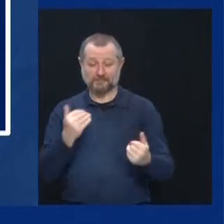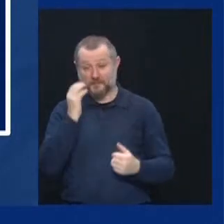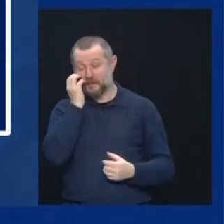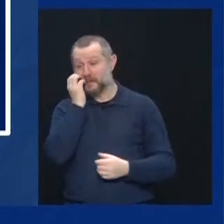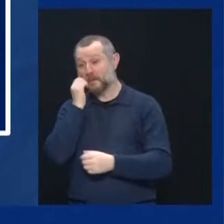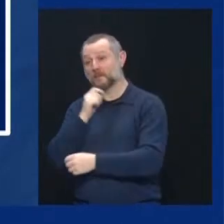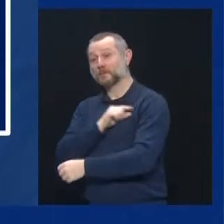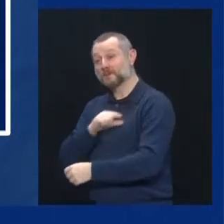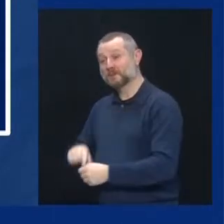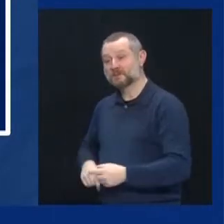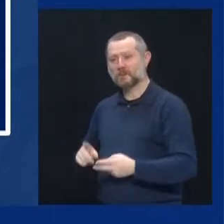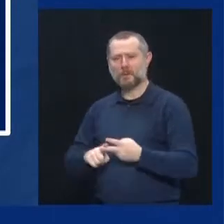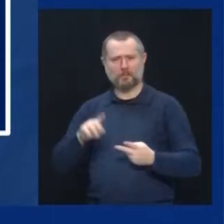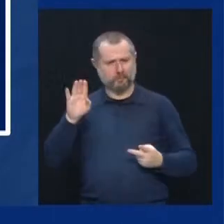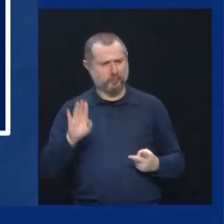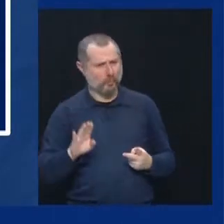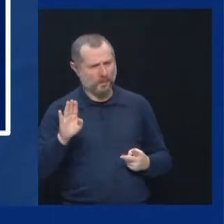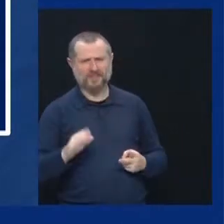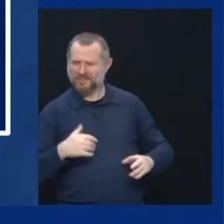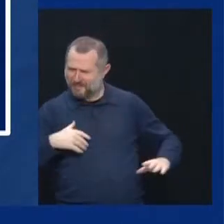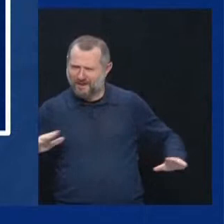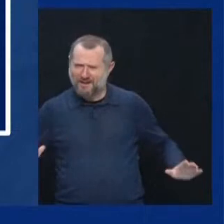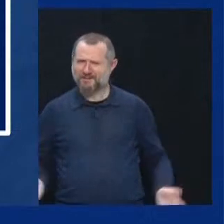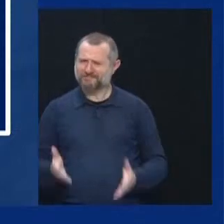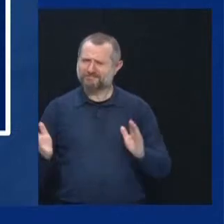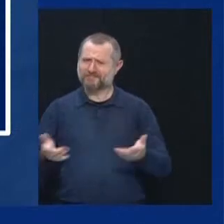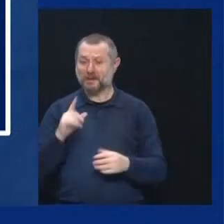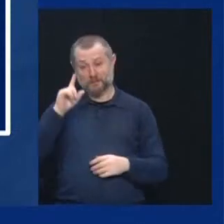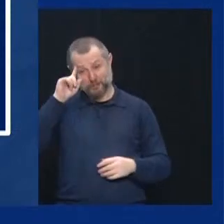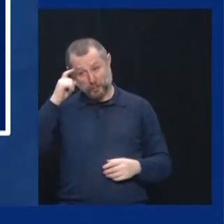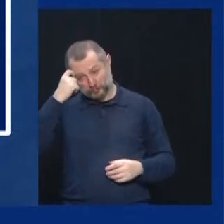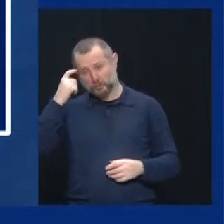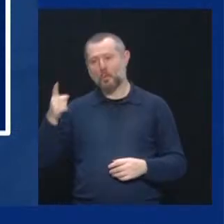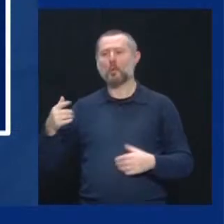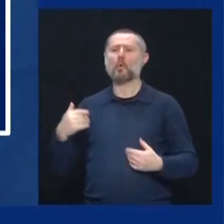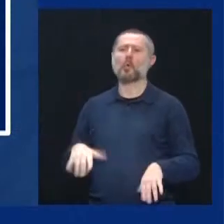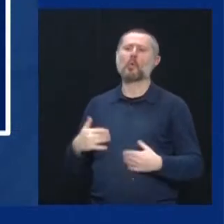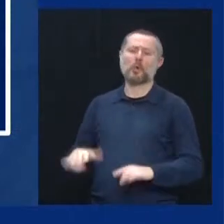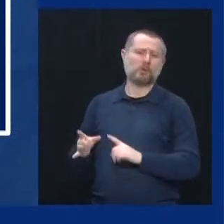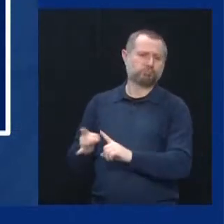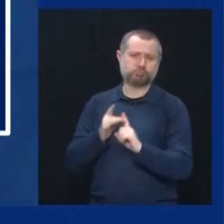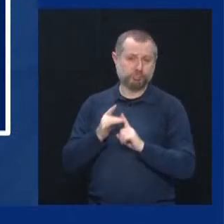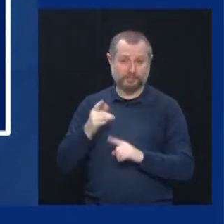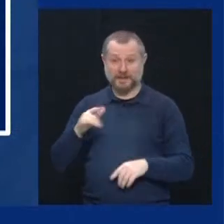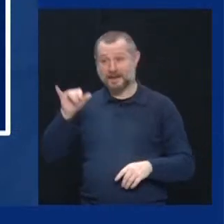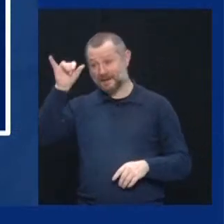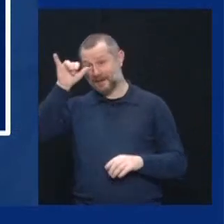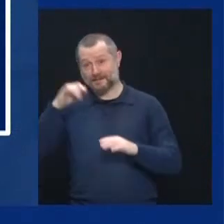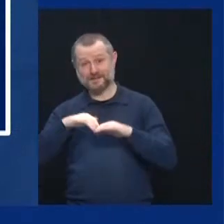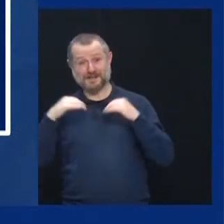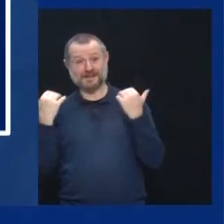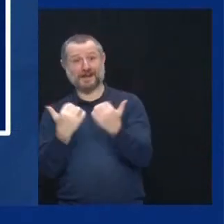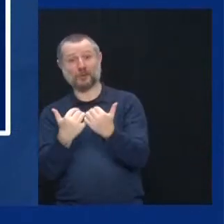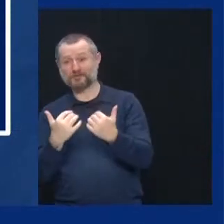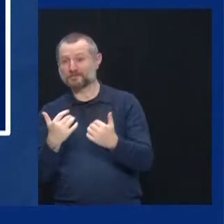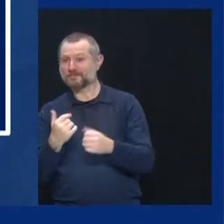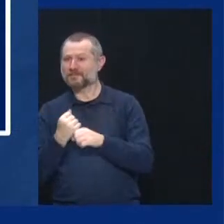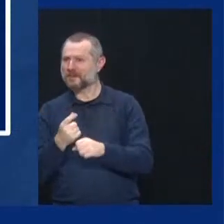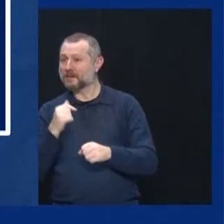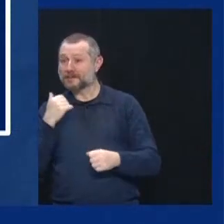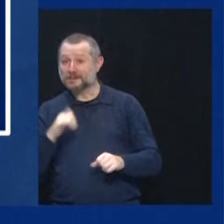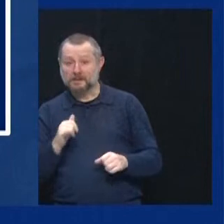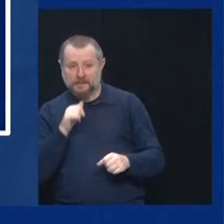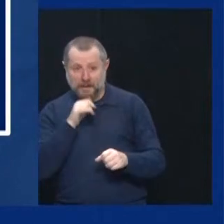sites in Brooklyn. The Bronx has the high positivity rate. We have Yankee Stadium, but that's not enough. How do we